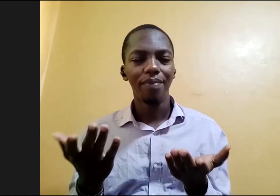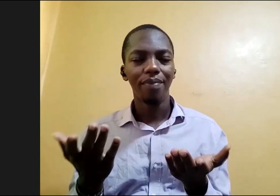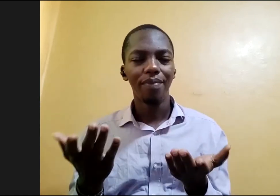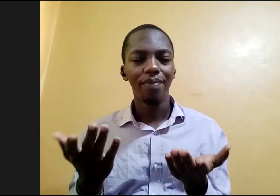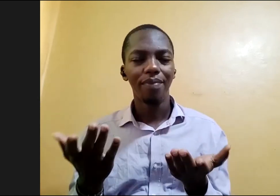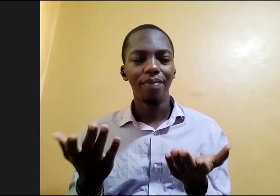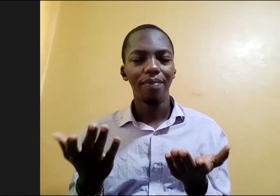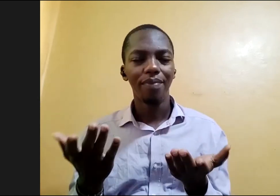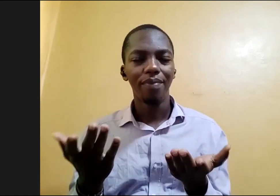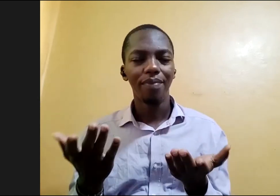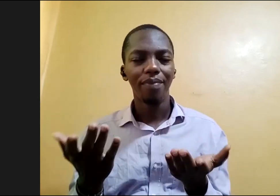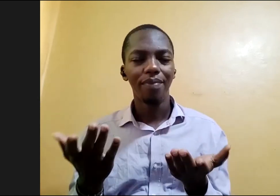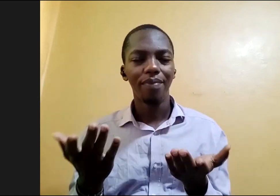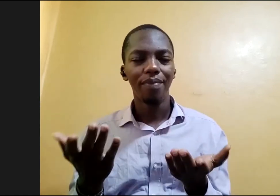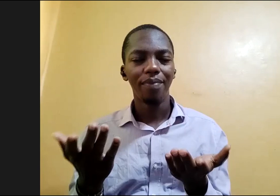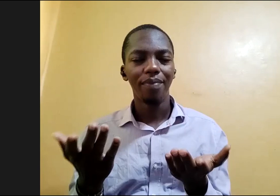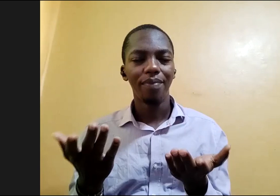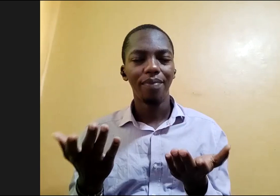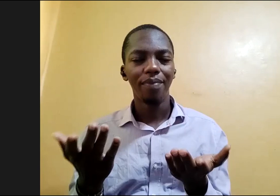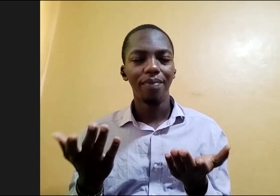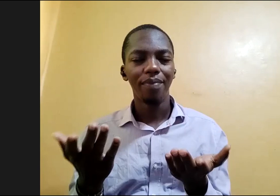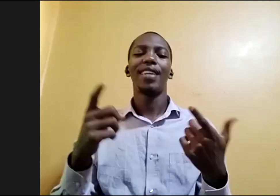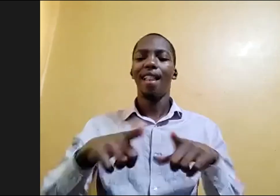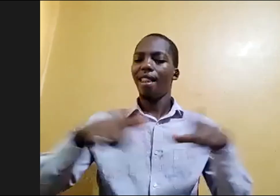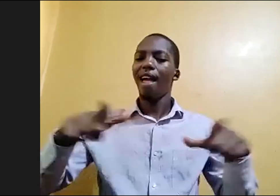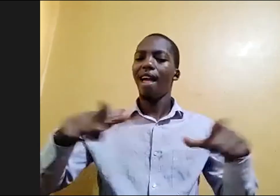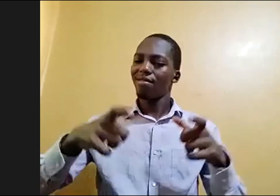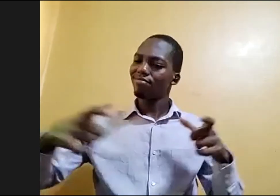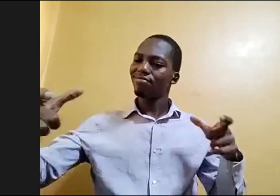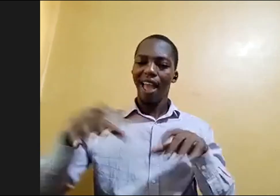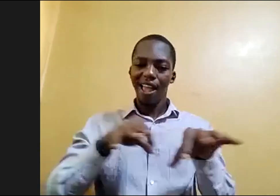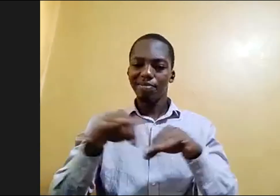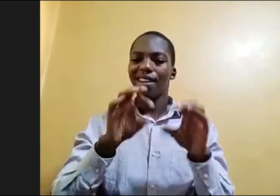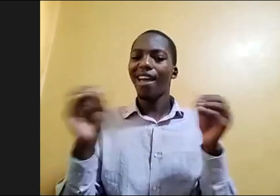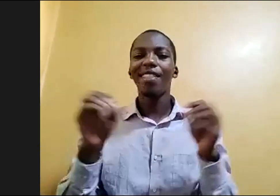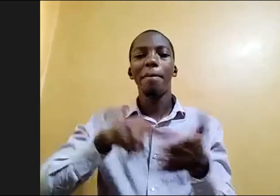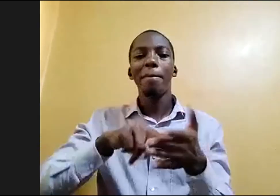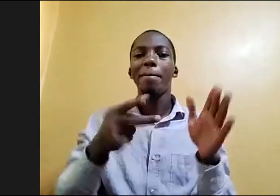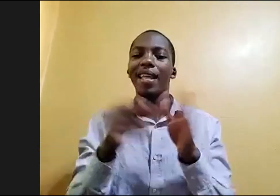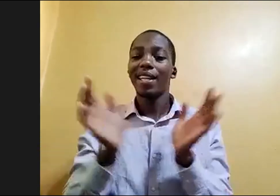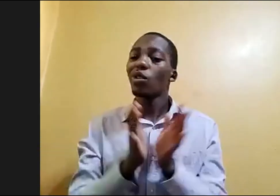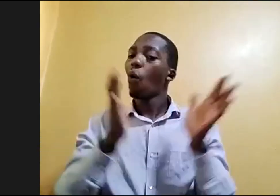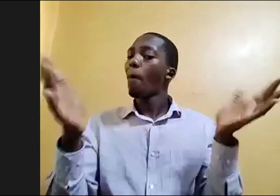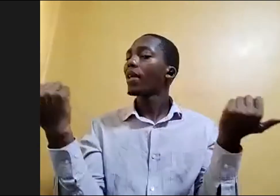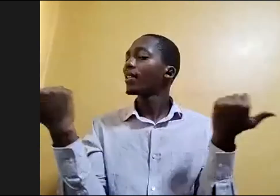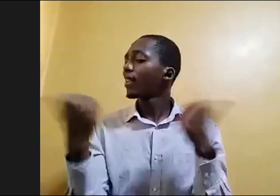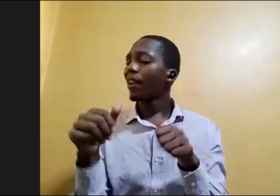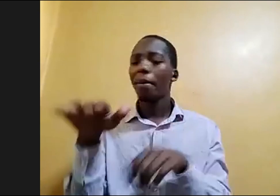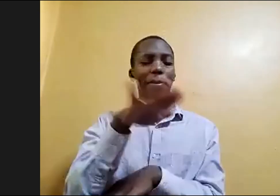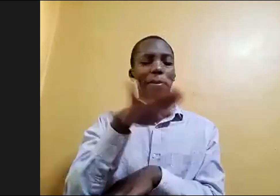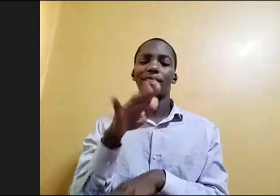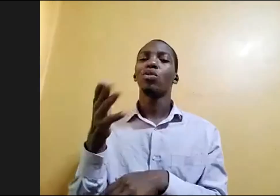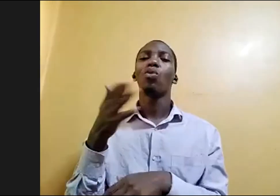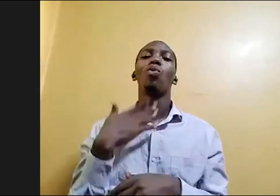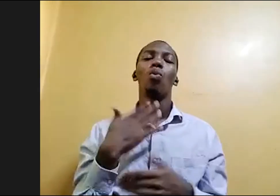40 samples. Said this, the geographical distance has not been defined. So it's very open to any geographical you